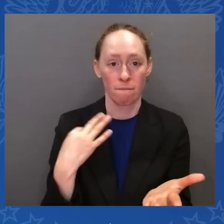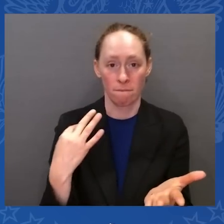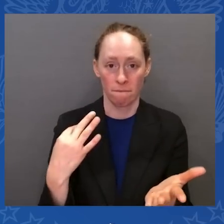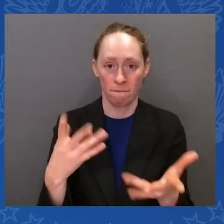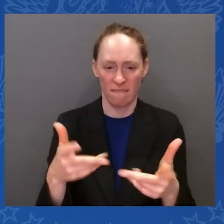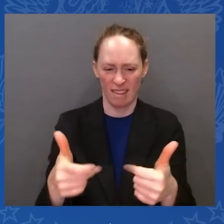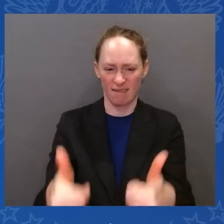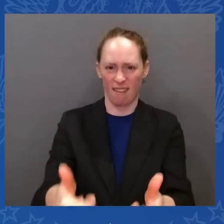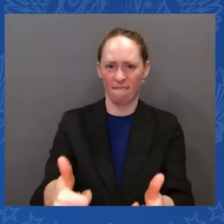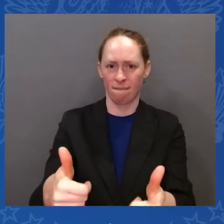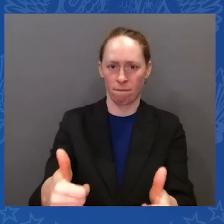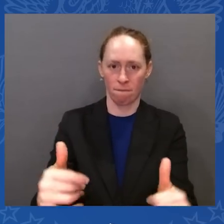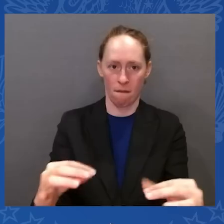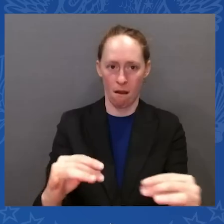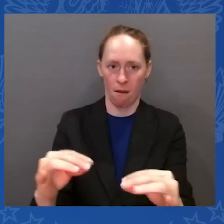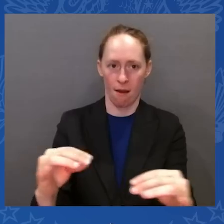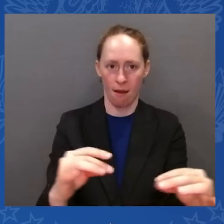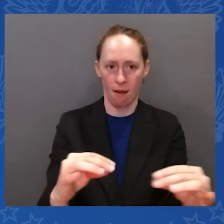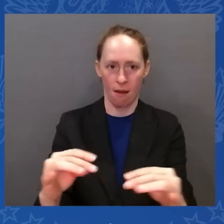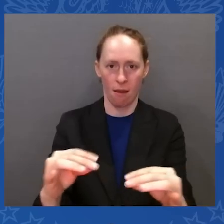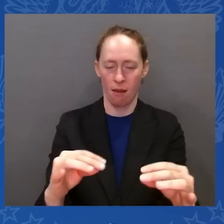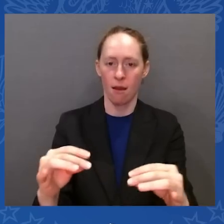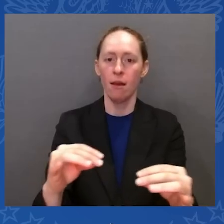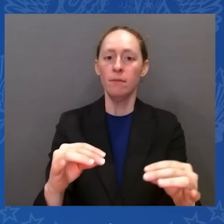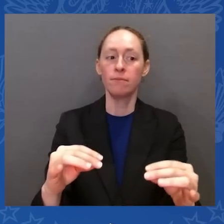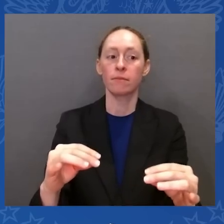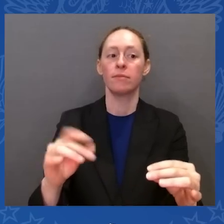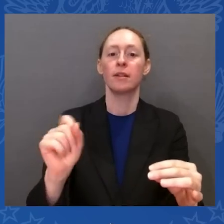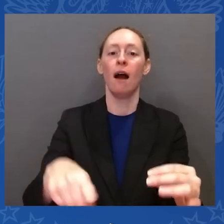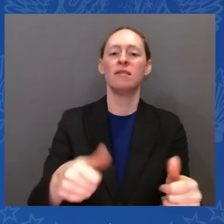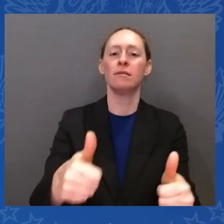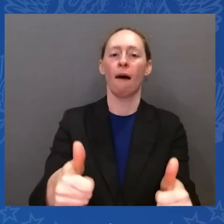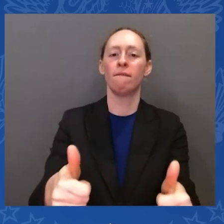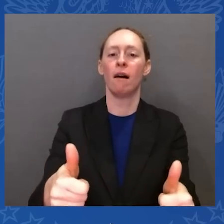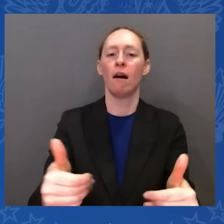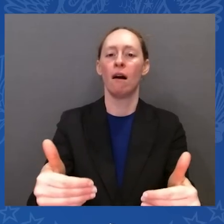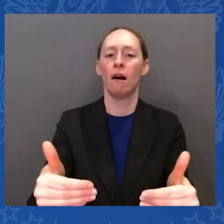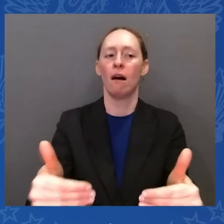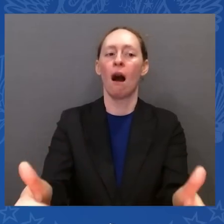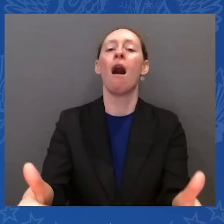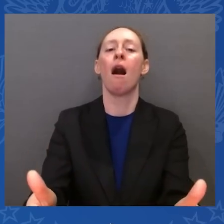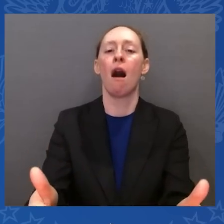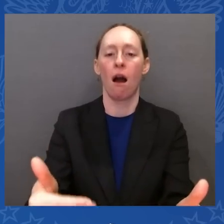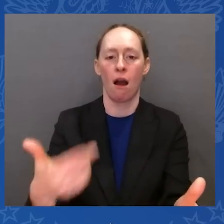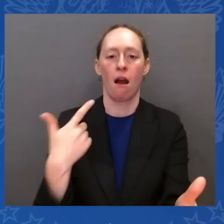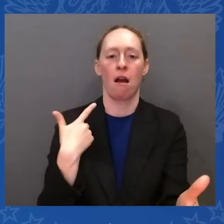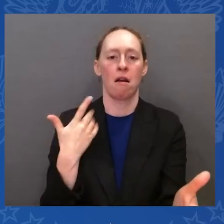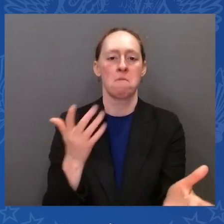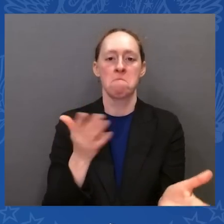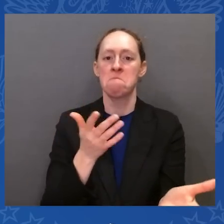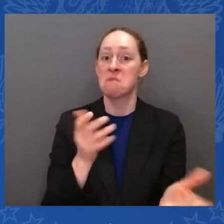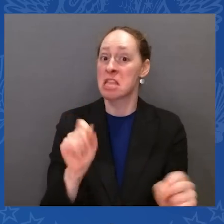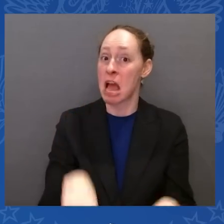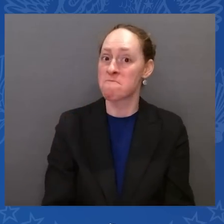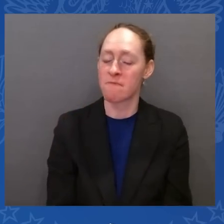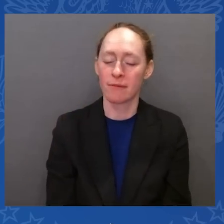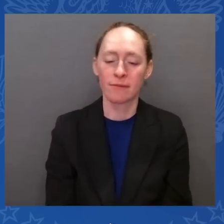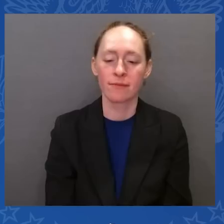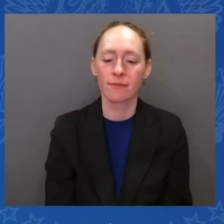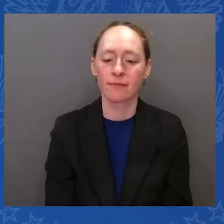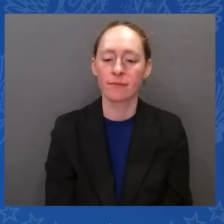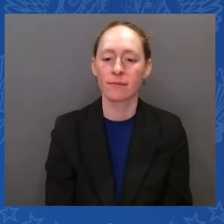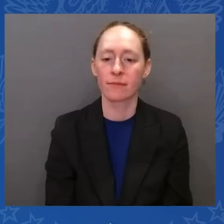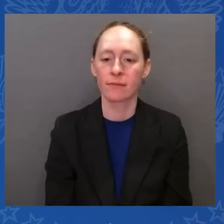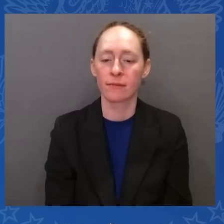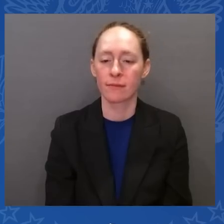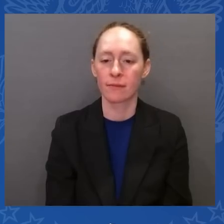are able to back off some of the things they've done is if they give their staff some leeway, and the staff has then said, well, we're going to do